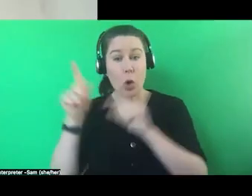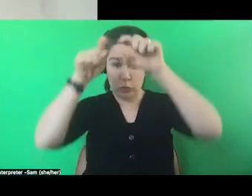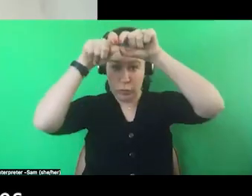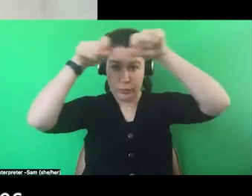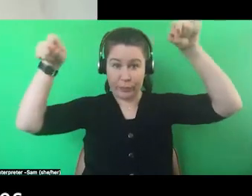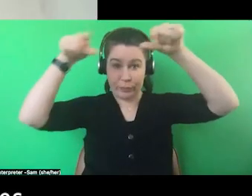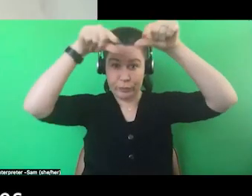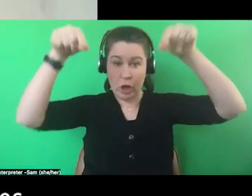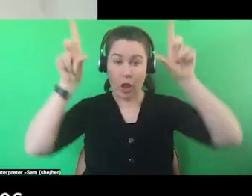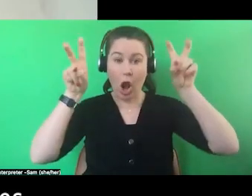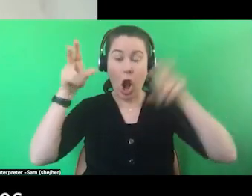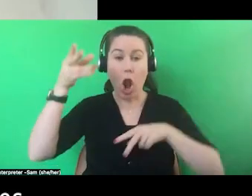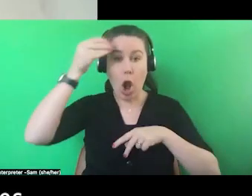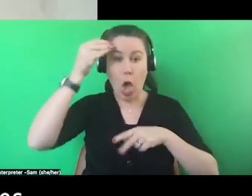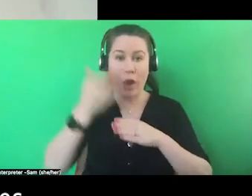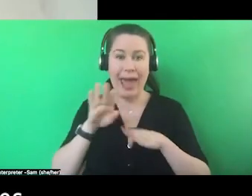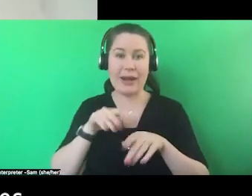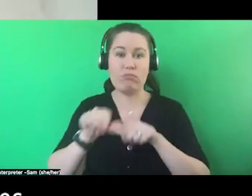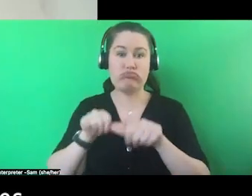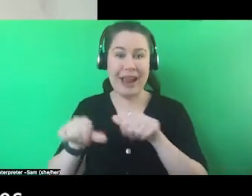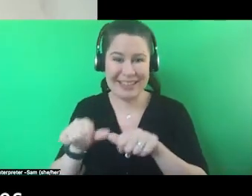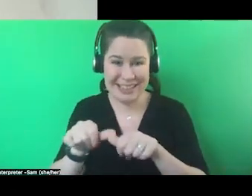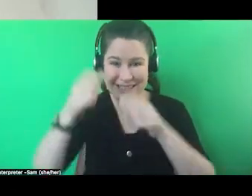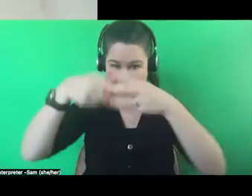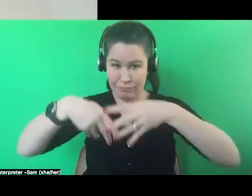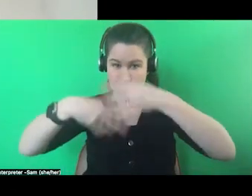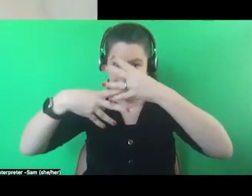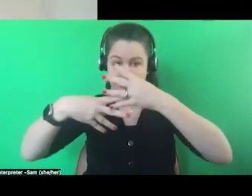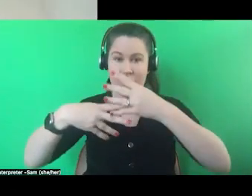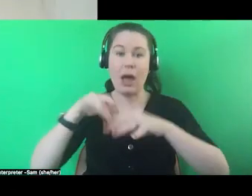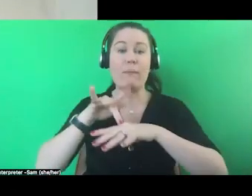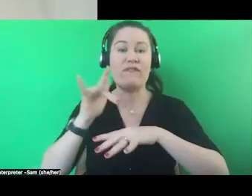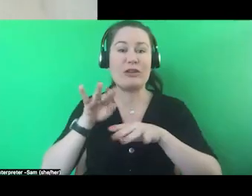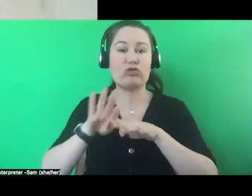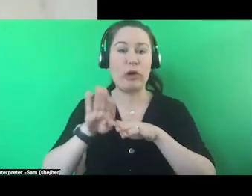tab and then Professional Training and Resources.